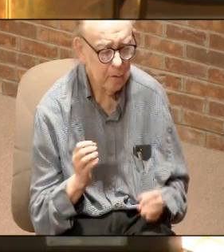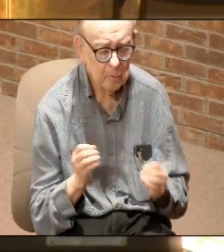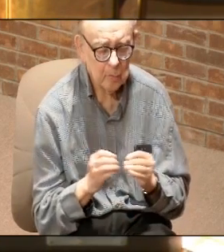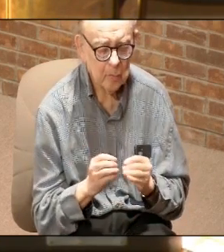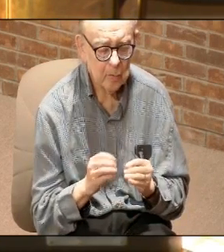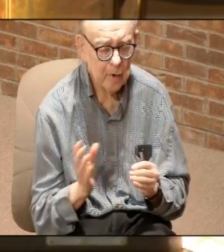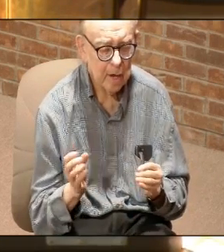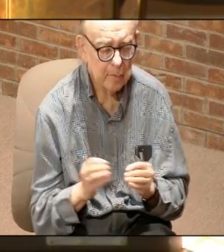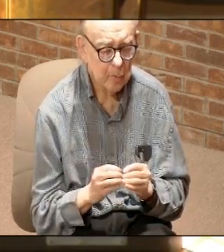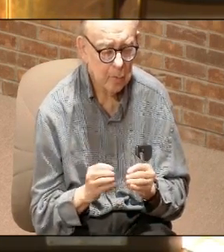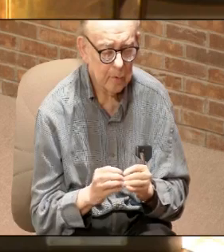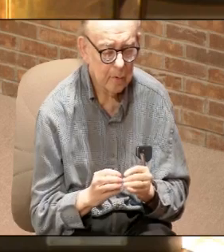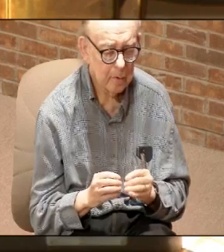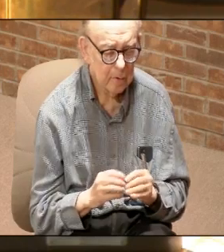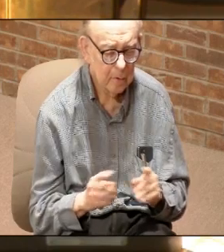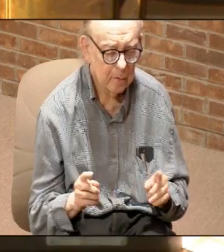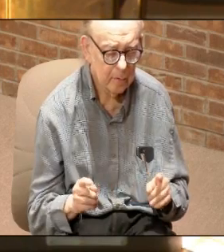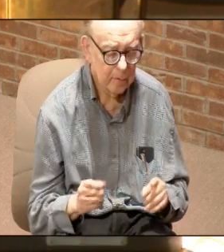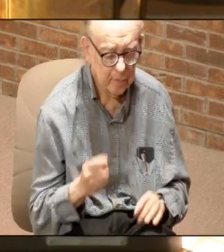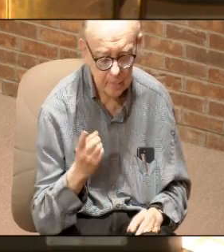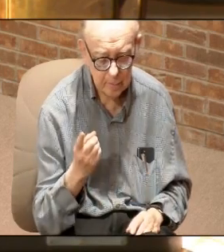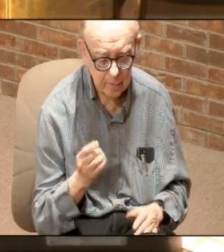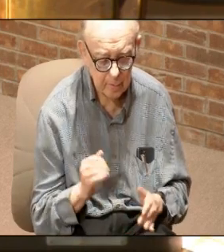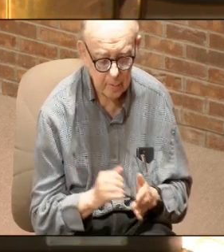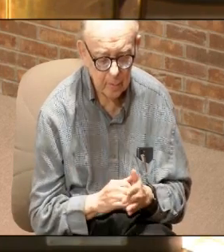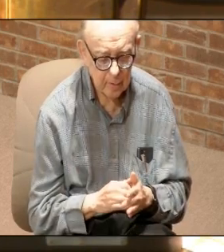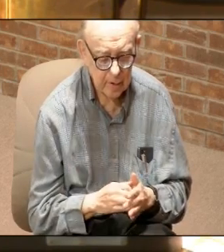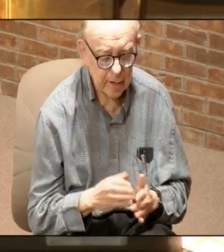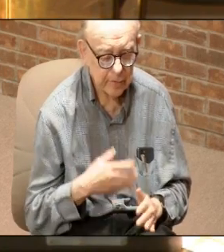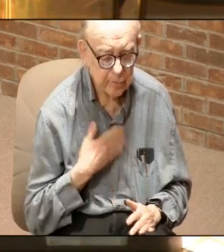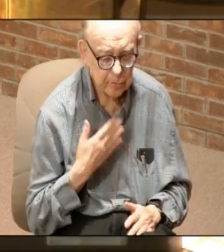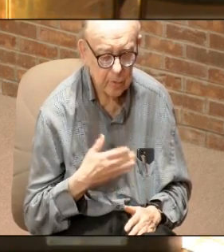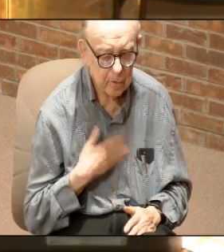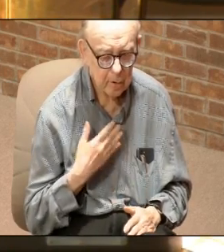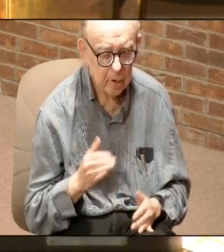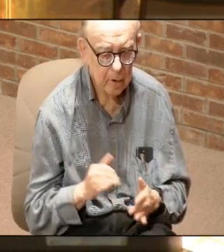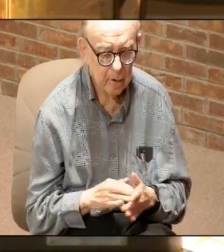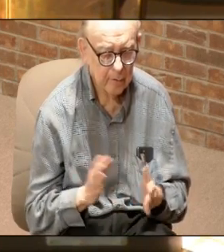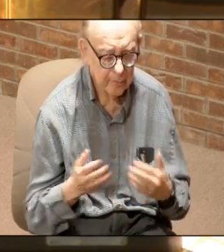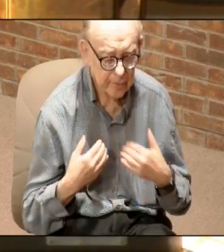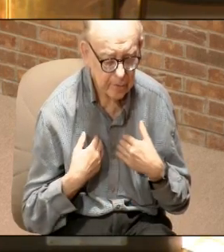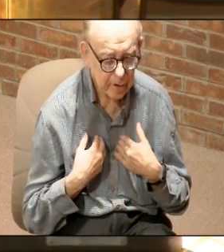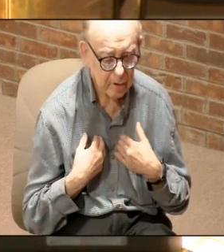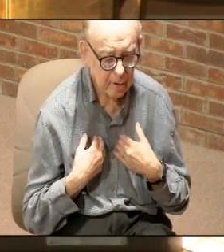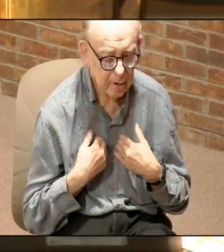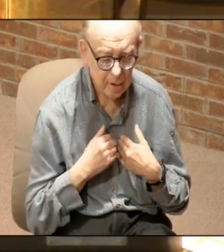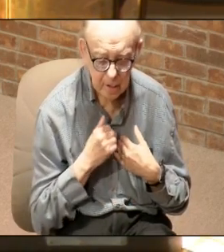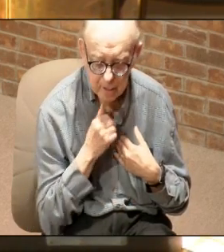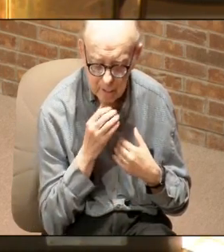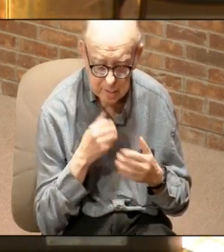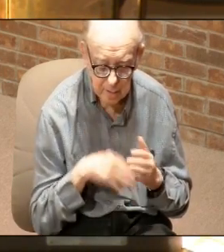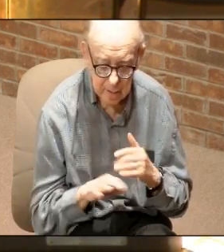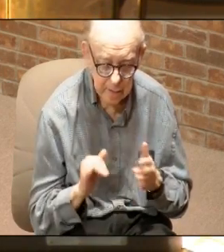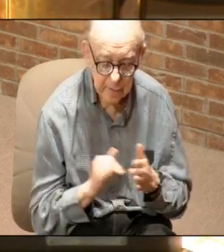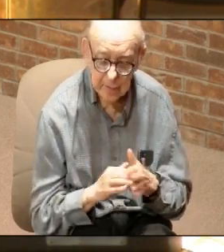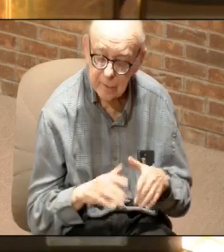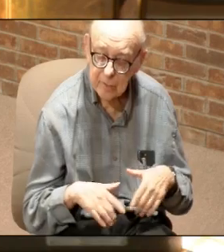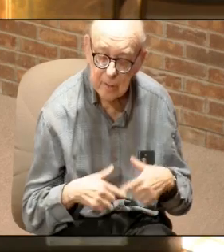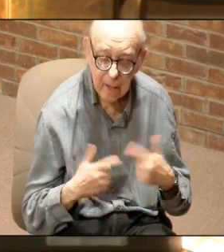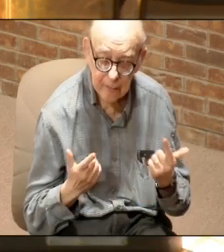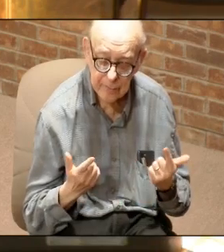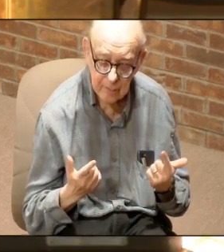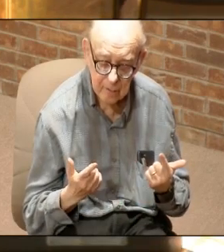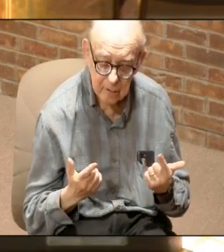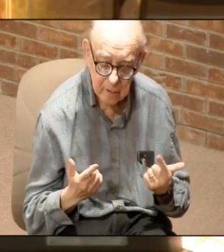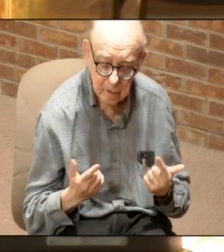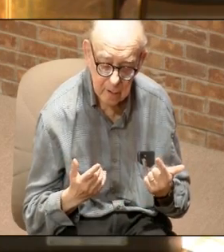and more. But understanding that the joy that we have is not in this life.